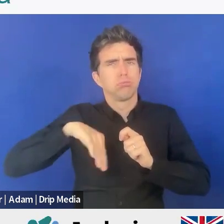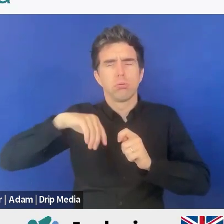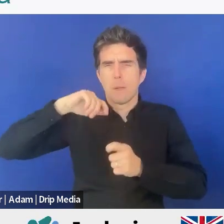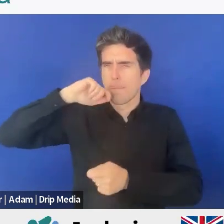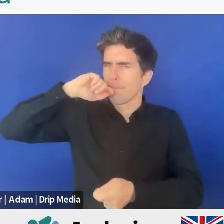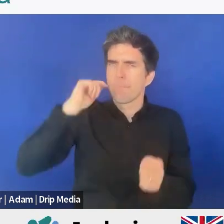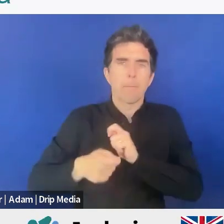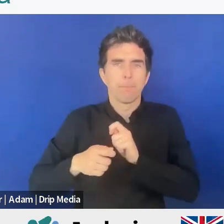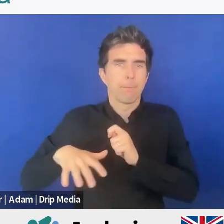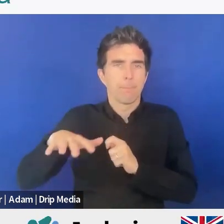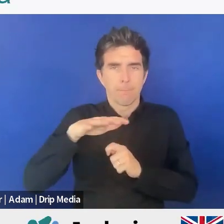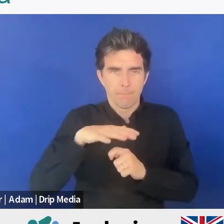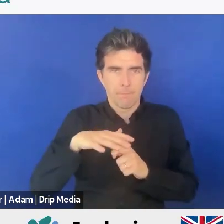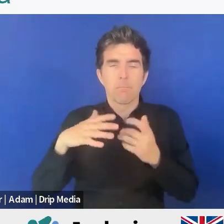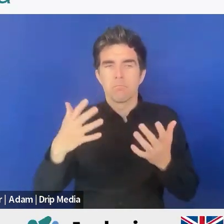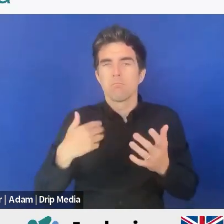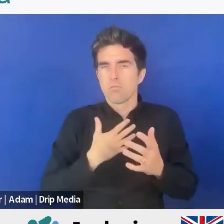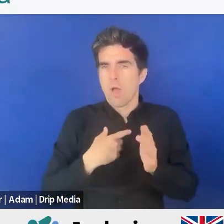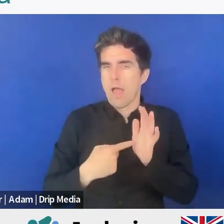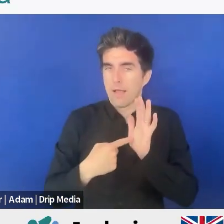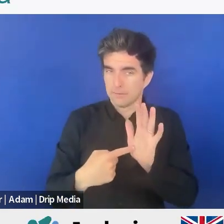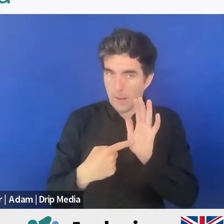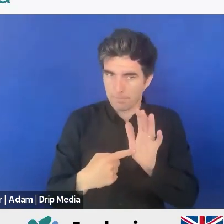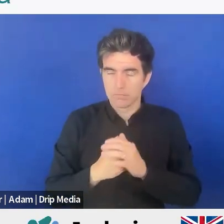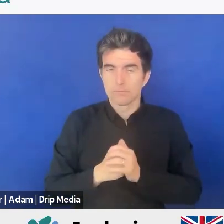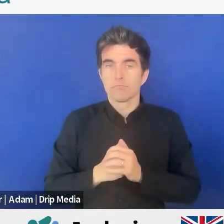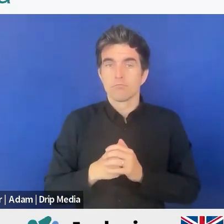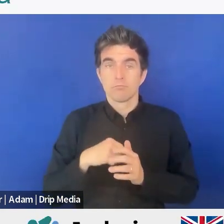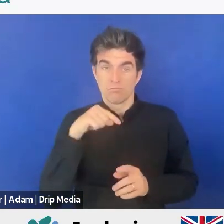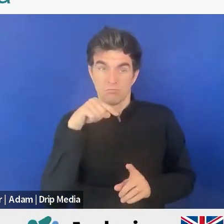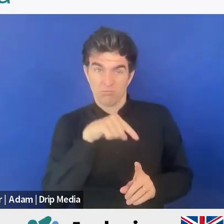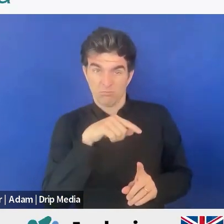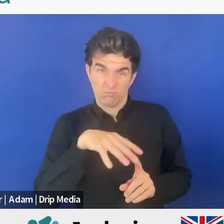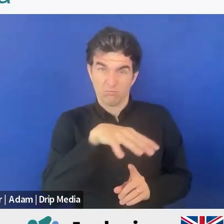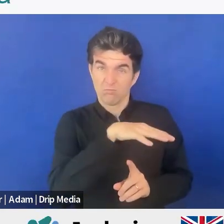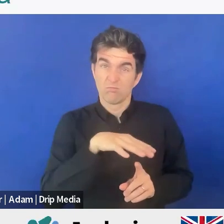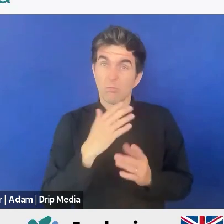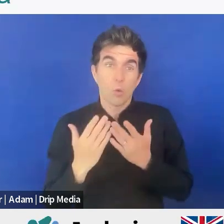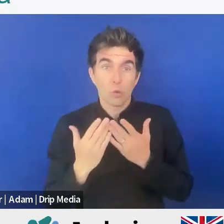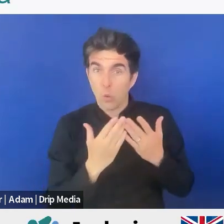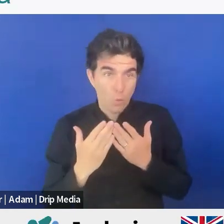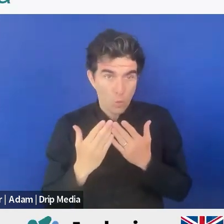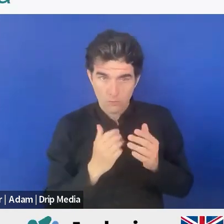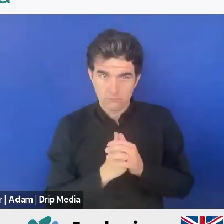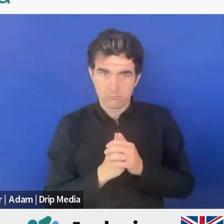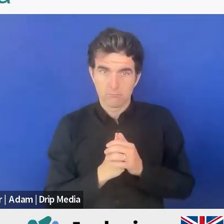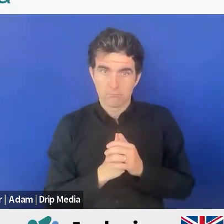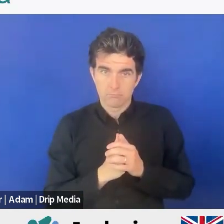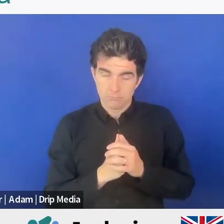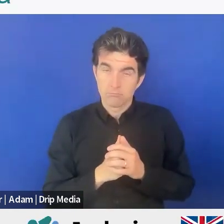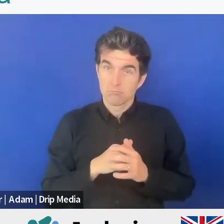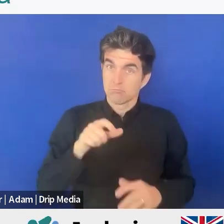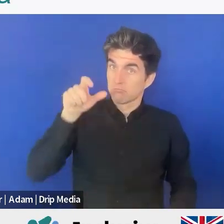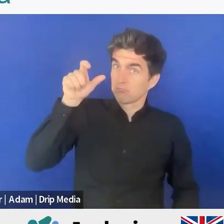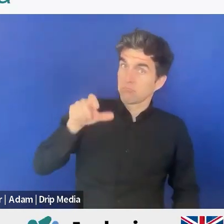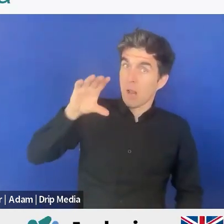believe that his daughter had a low vision. His daughter was with a low vision, so he scolded her